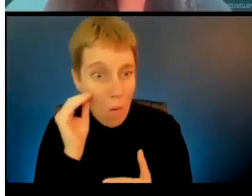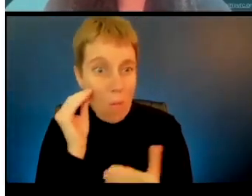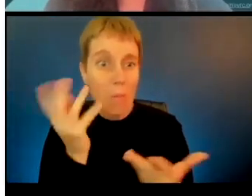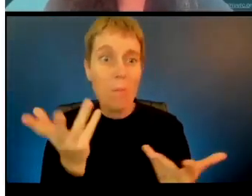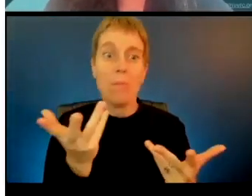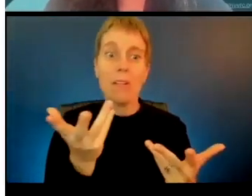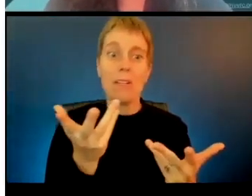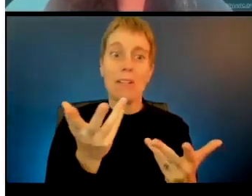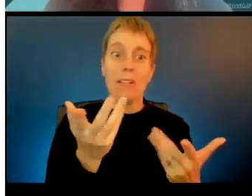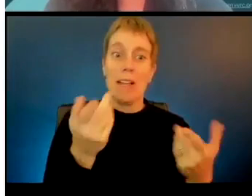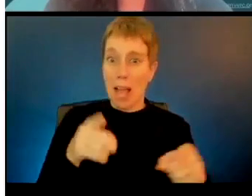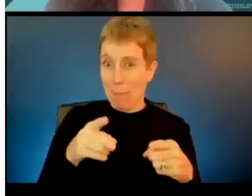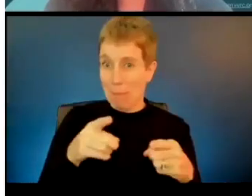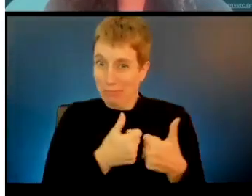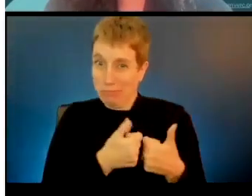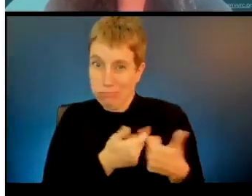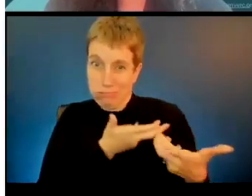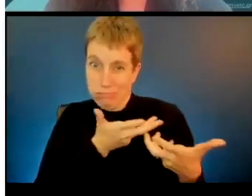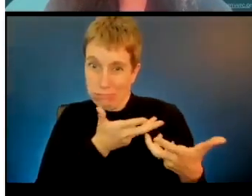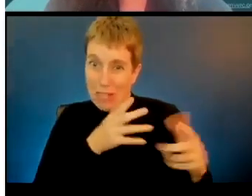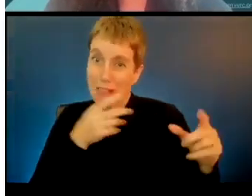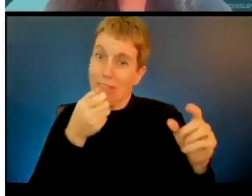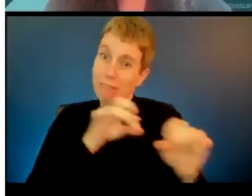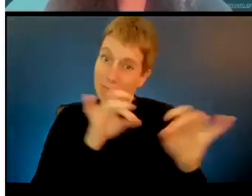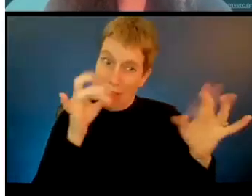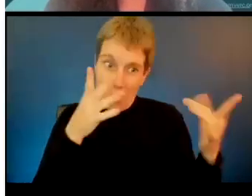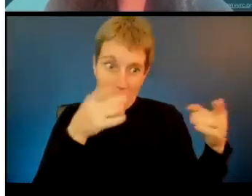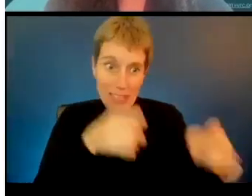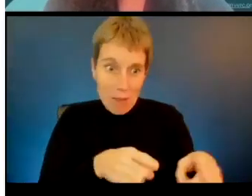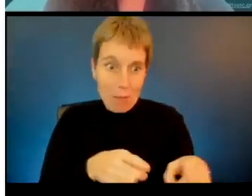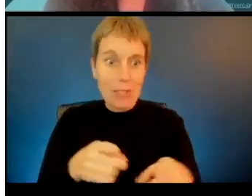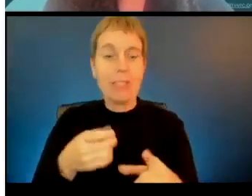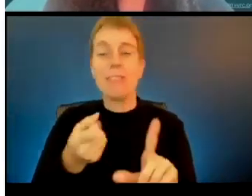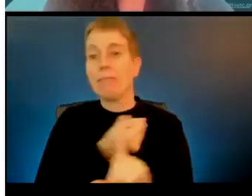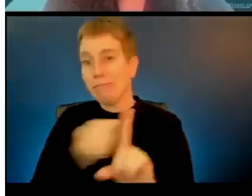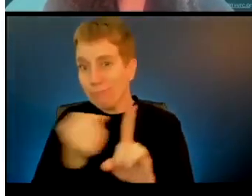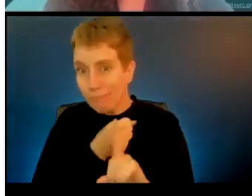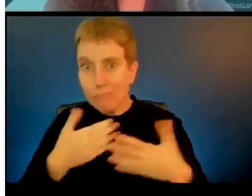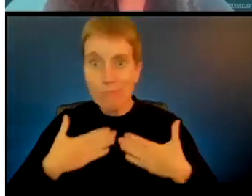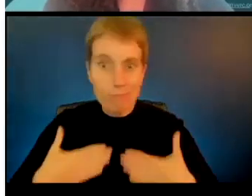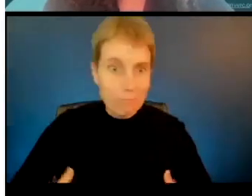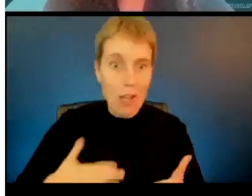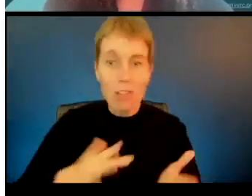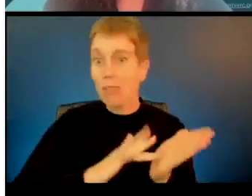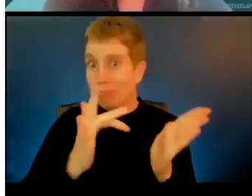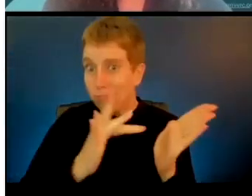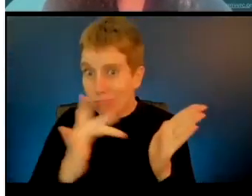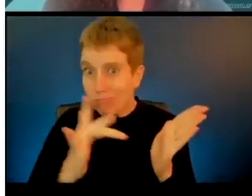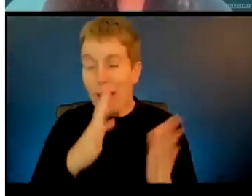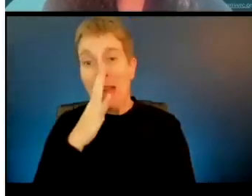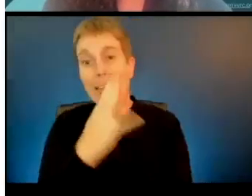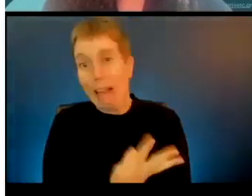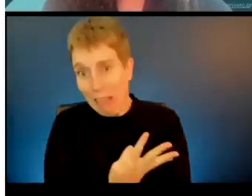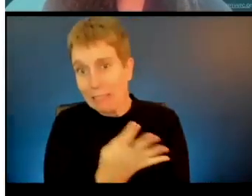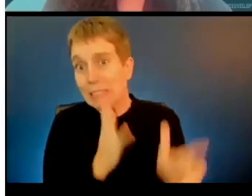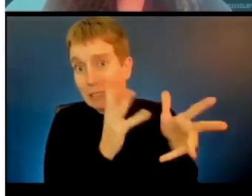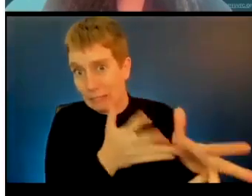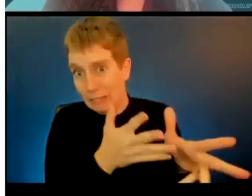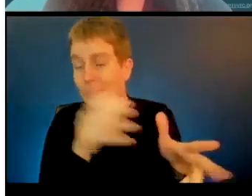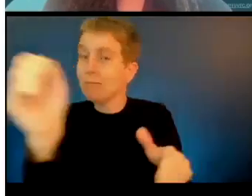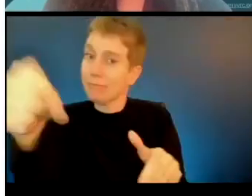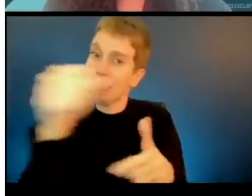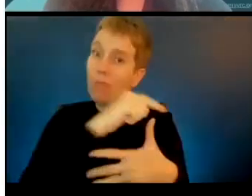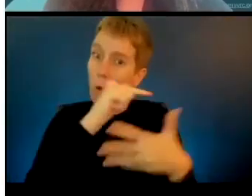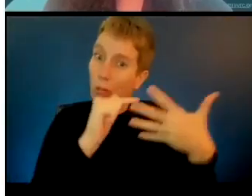assaults, as well as neglect. We'll go to the next slide. However, what's not mentioned in the DSM, but